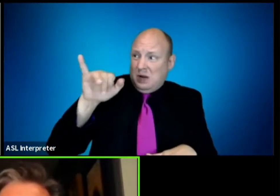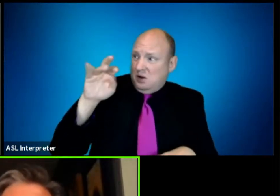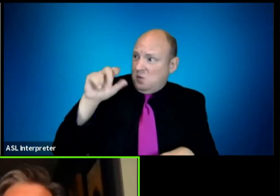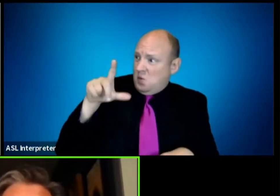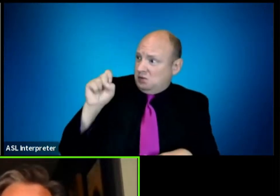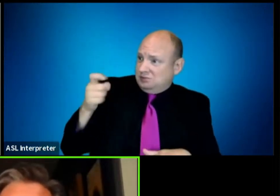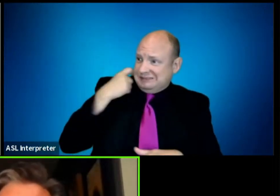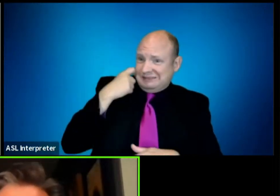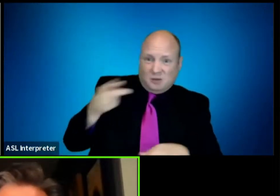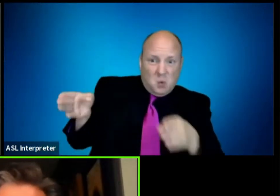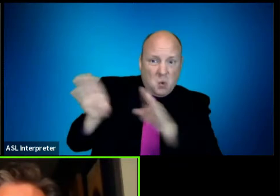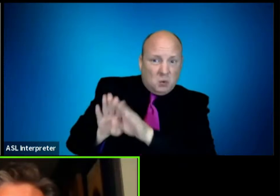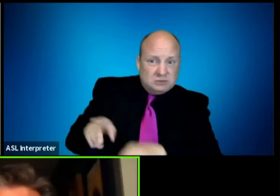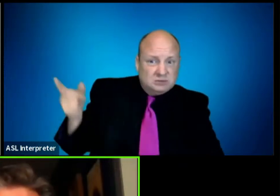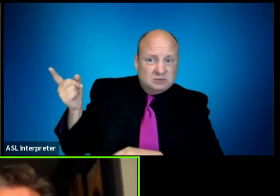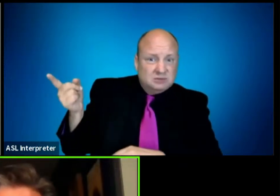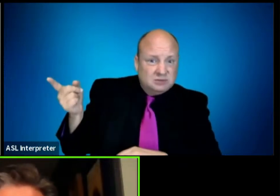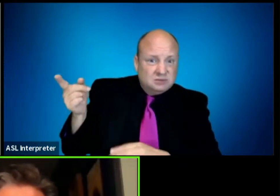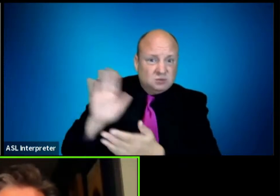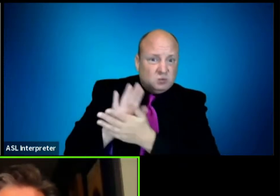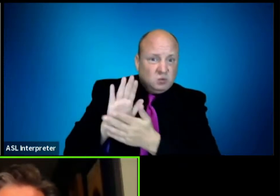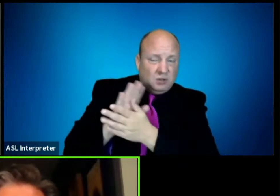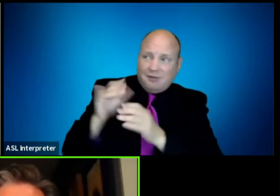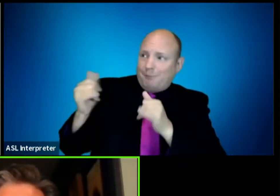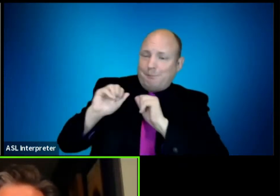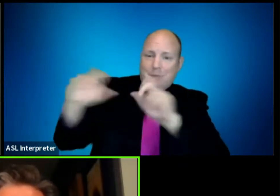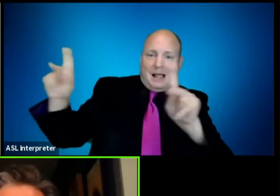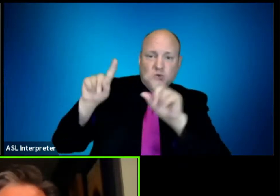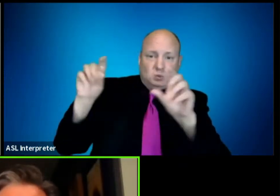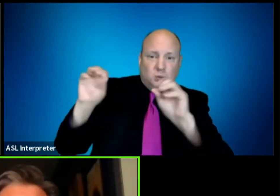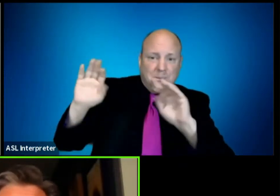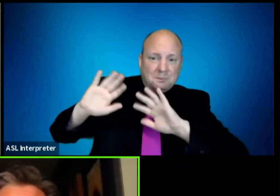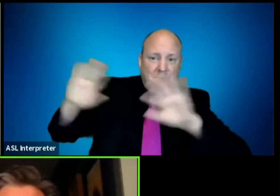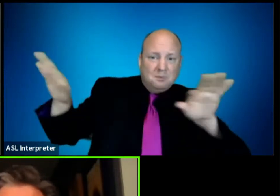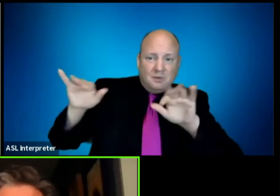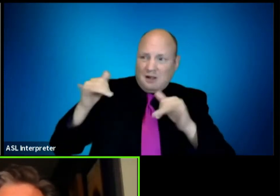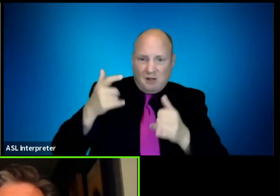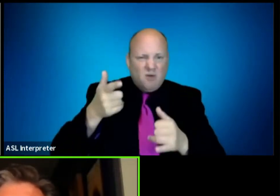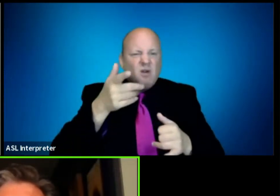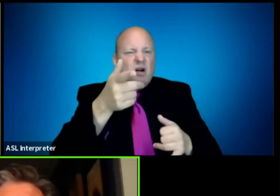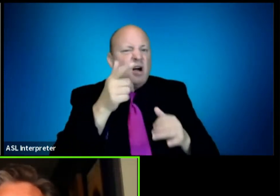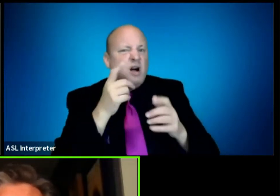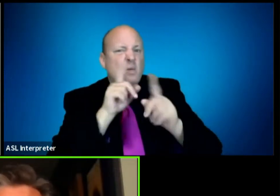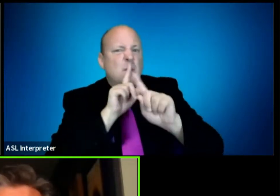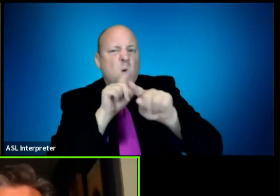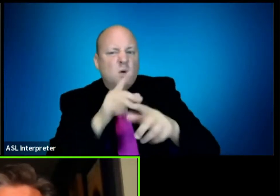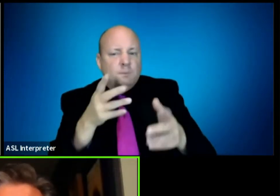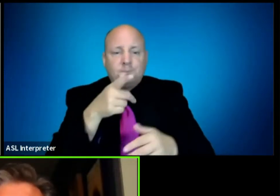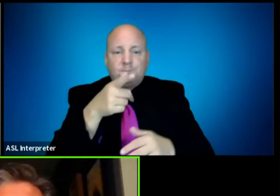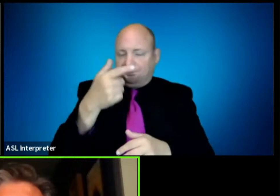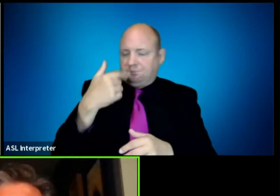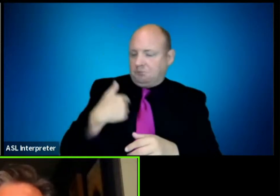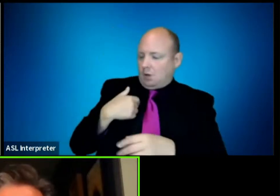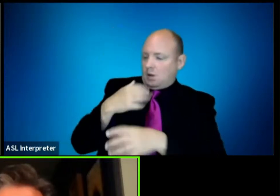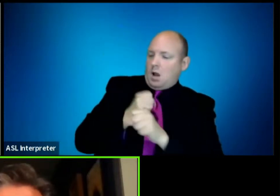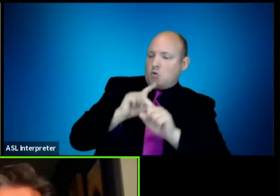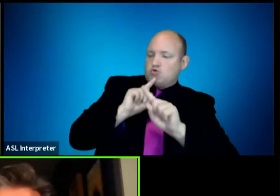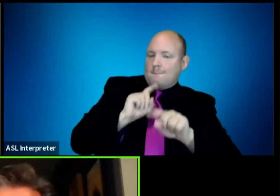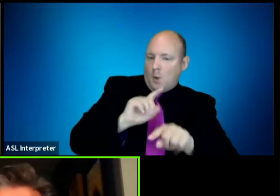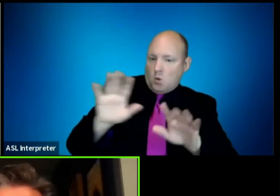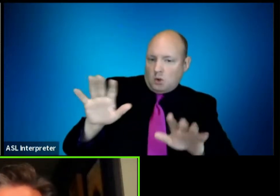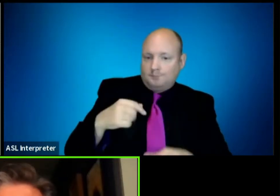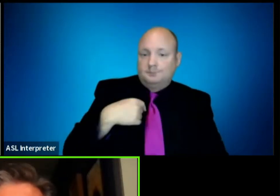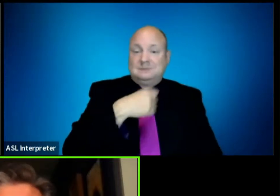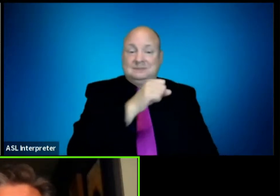Because we receive reports of cases in students and staff, teachers that are in schools. We try to make links between